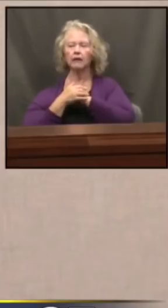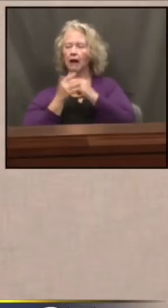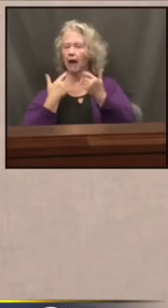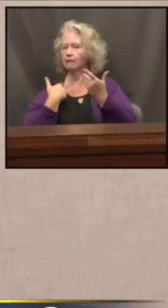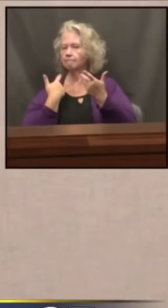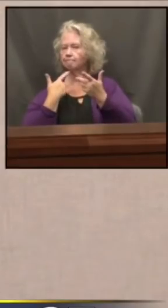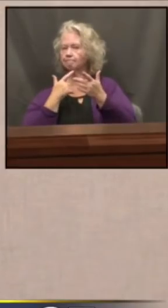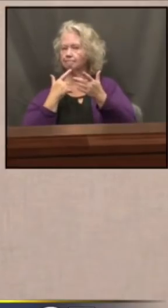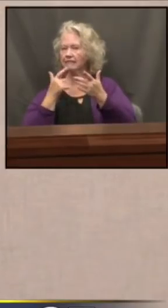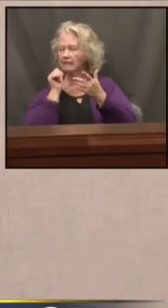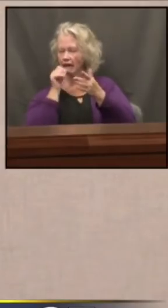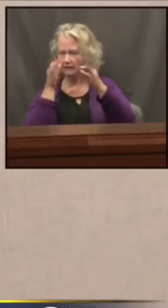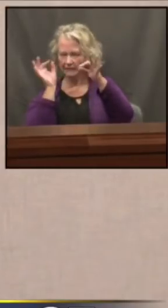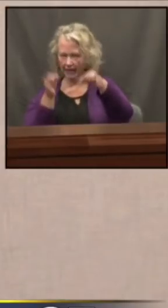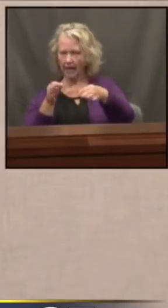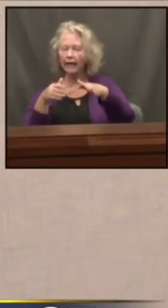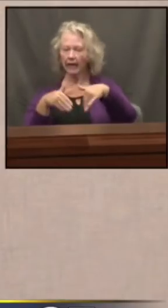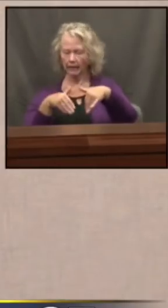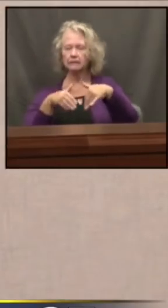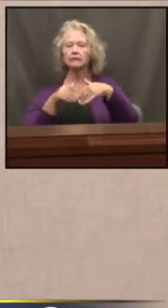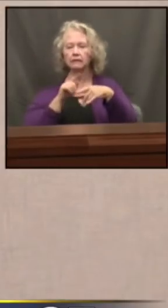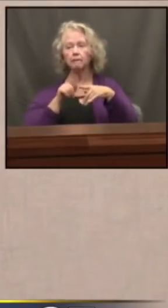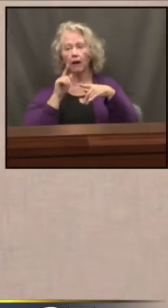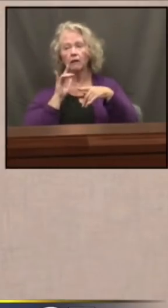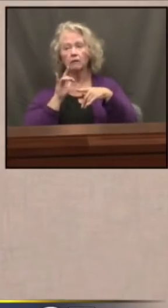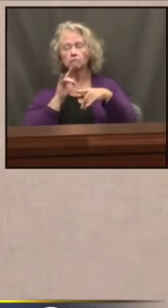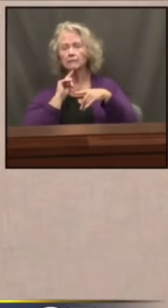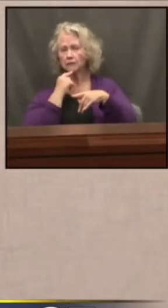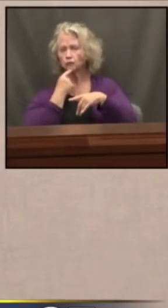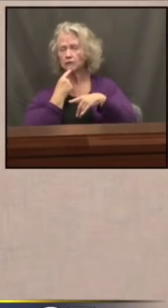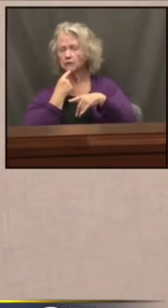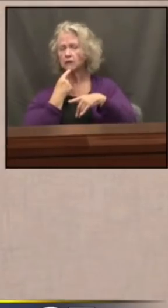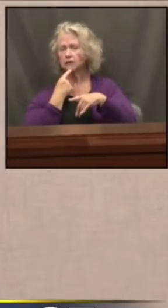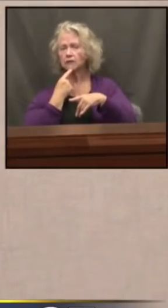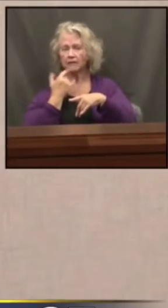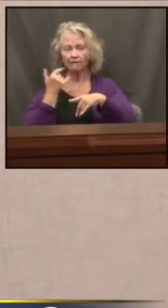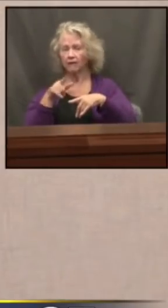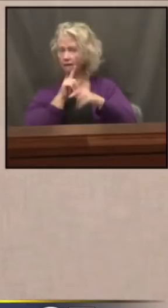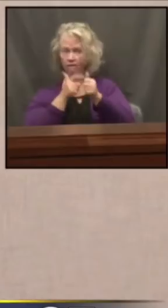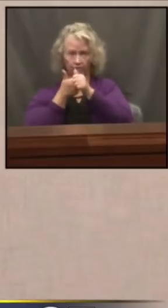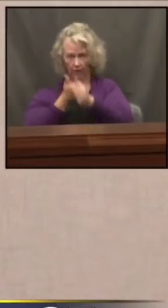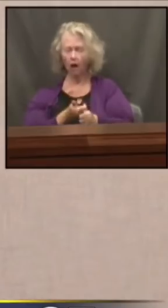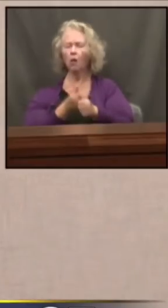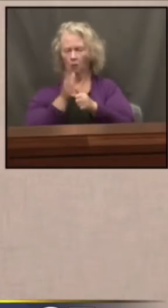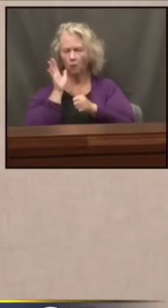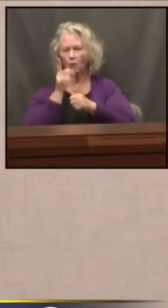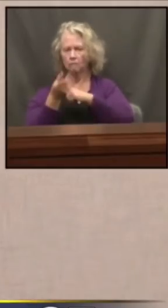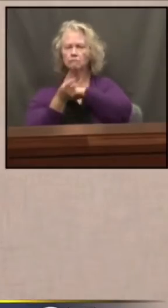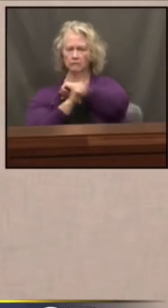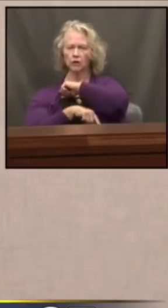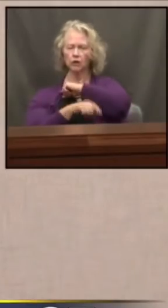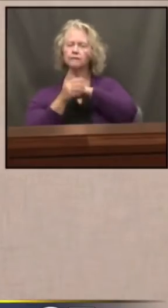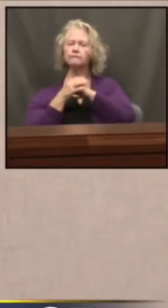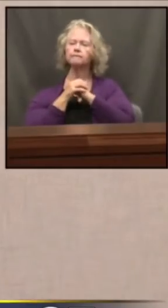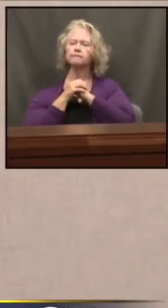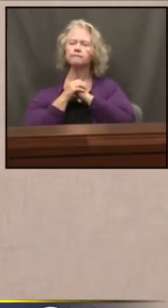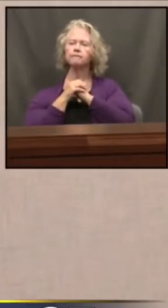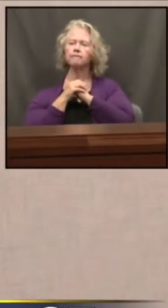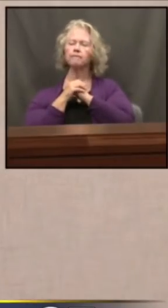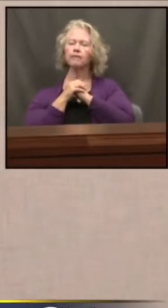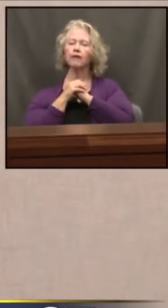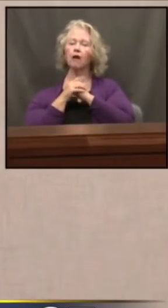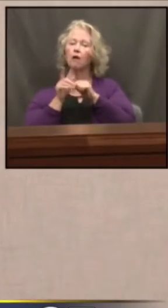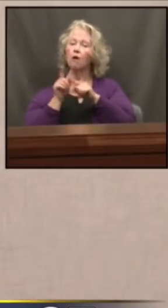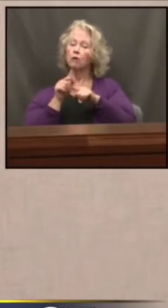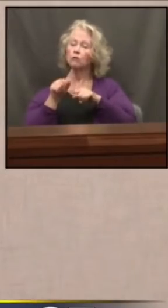those negotiations are complete, but there will be significant discipline for non-compliance. In addition, the